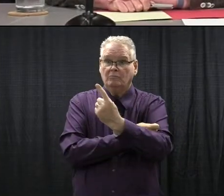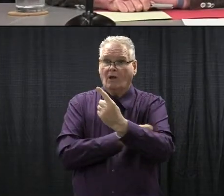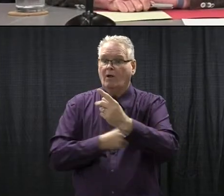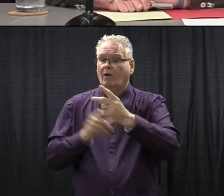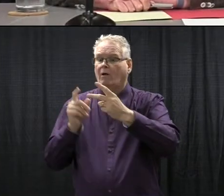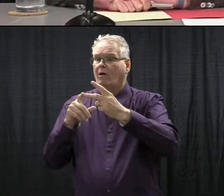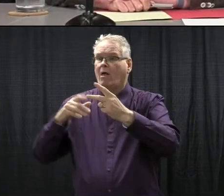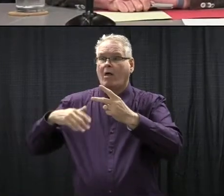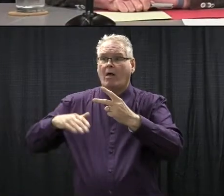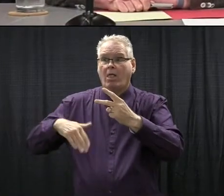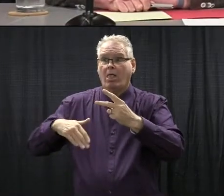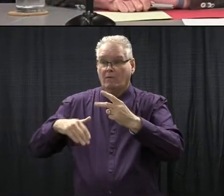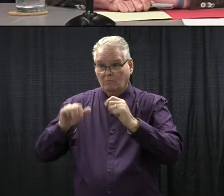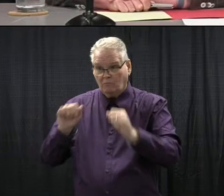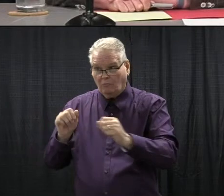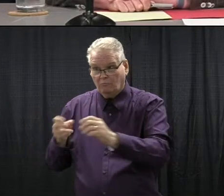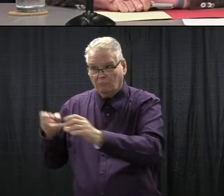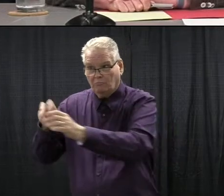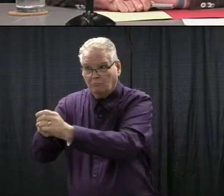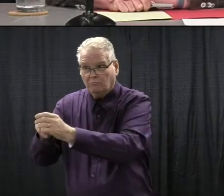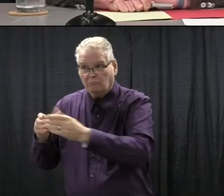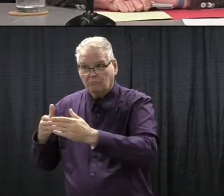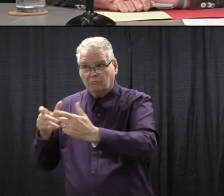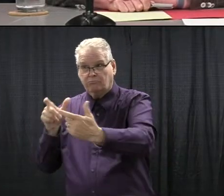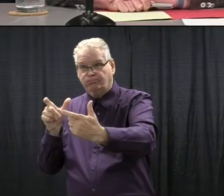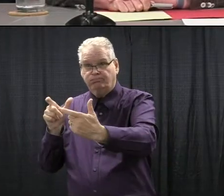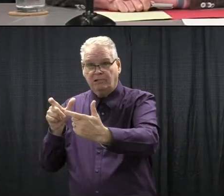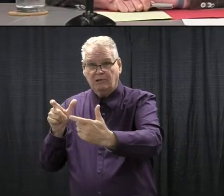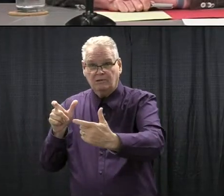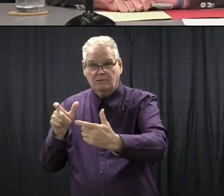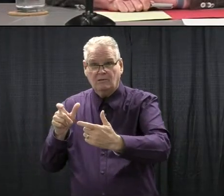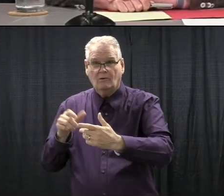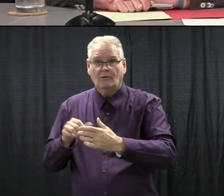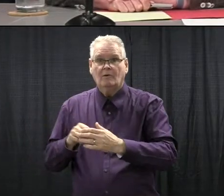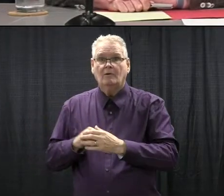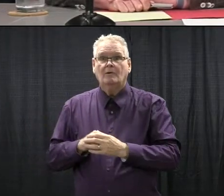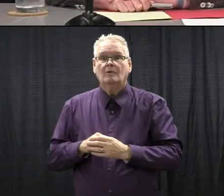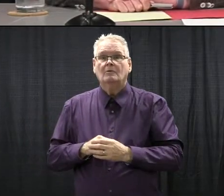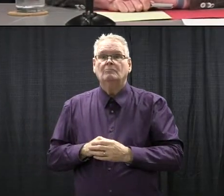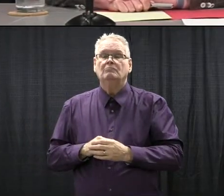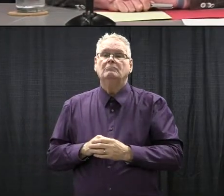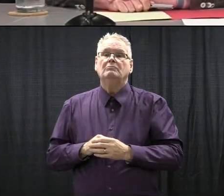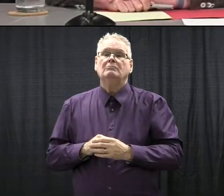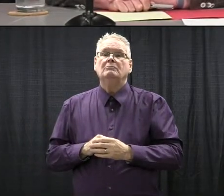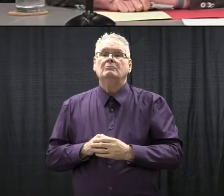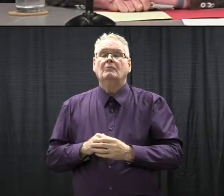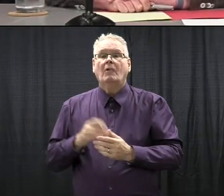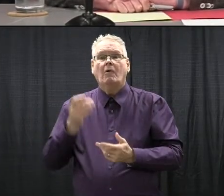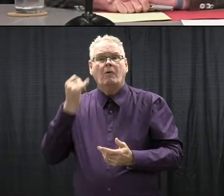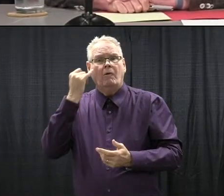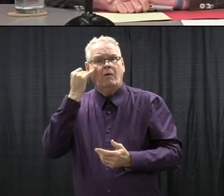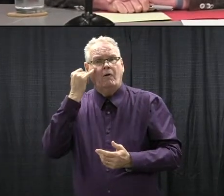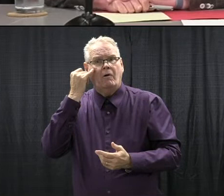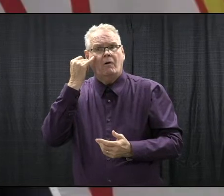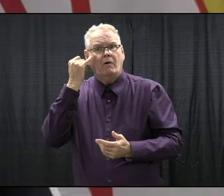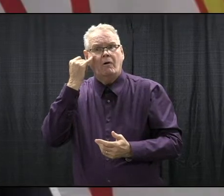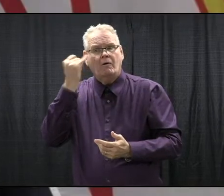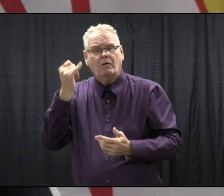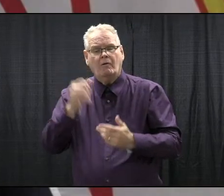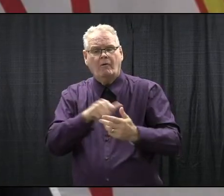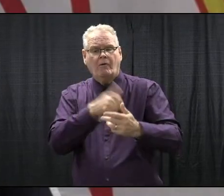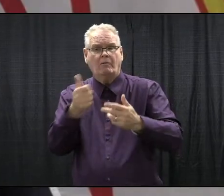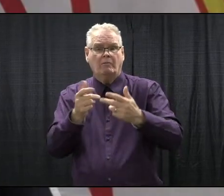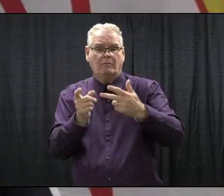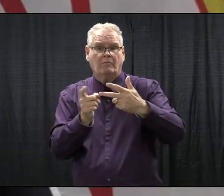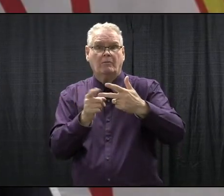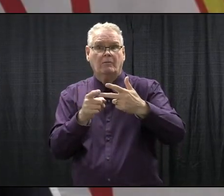matches their first or second shot so they can continue to book? Yeah, so I thought I'd read somewhere that there